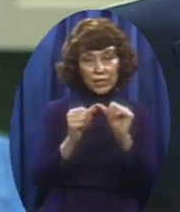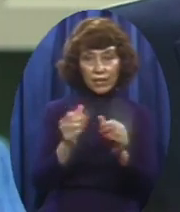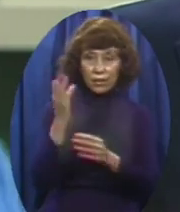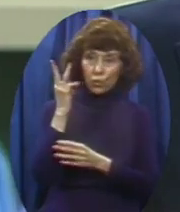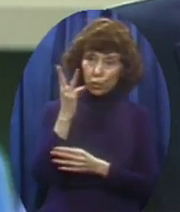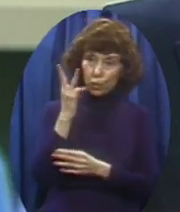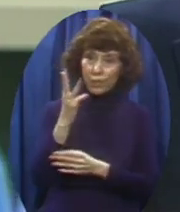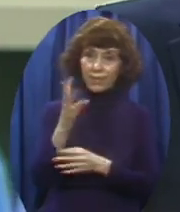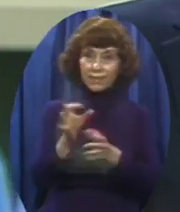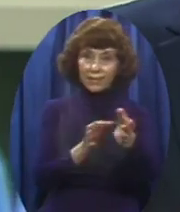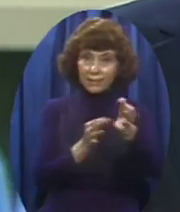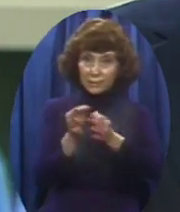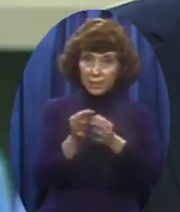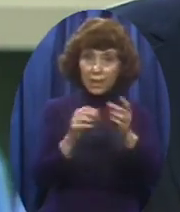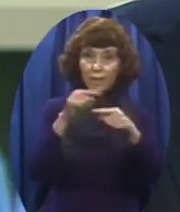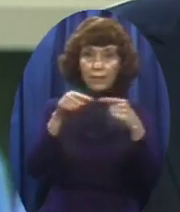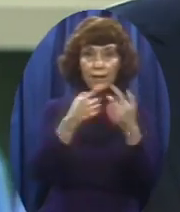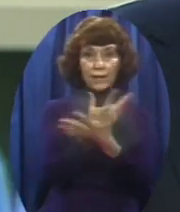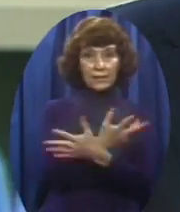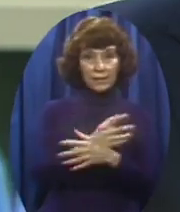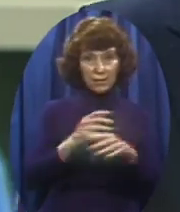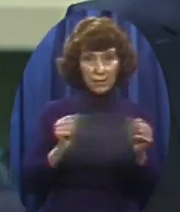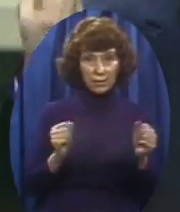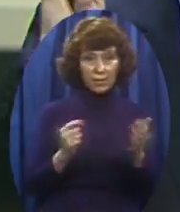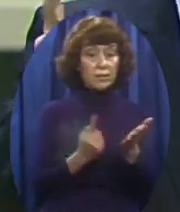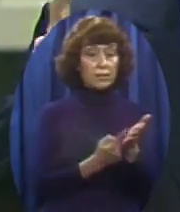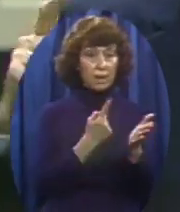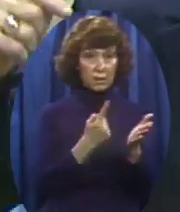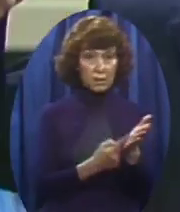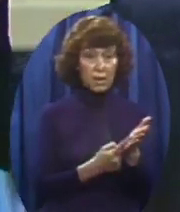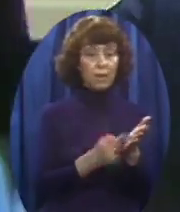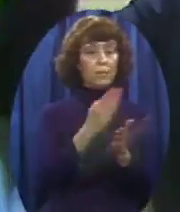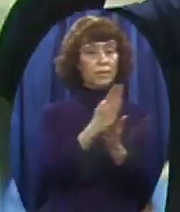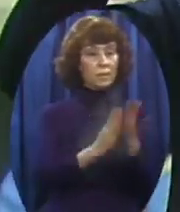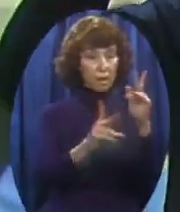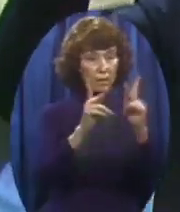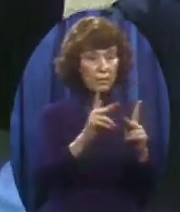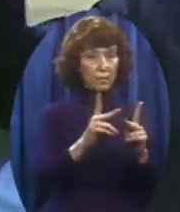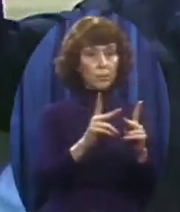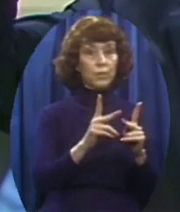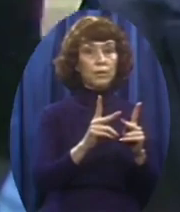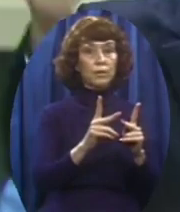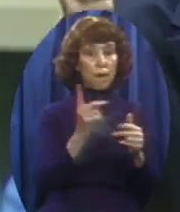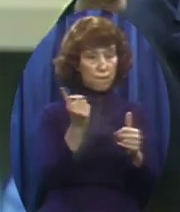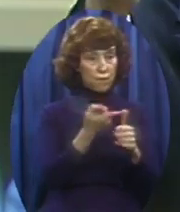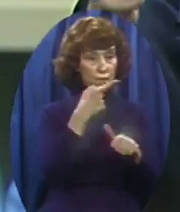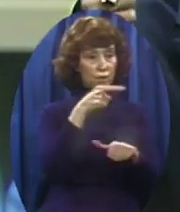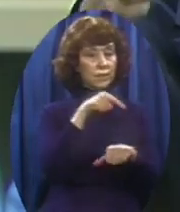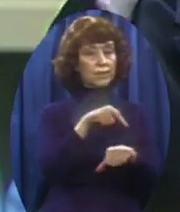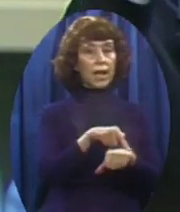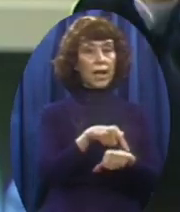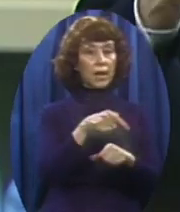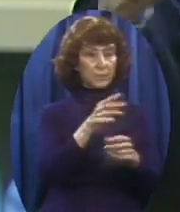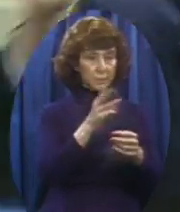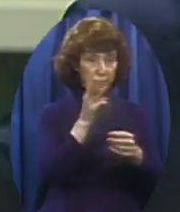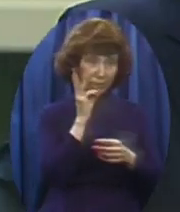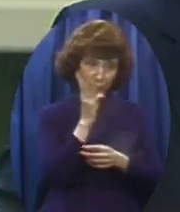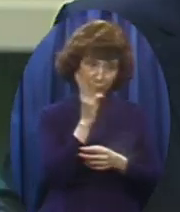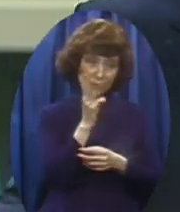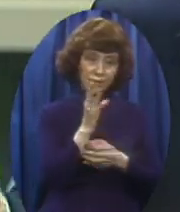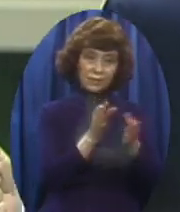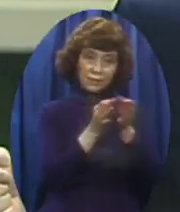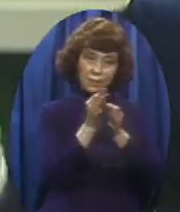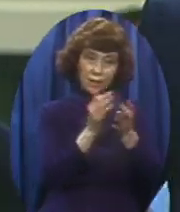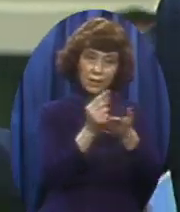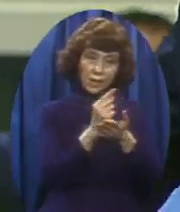of leading people to Christ the first time I gave them the gospel, and I've had others to whom I presented the gospel hundreds of times from the pulpit and in